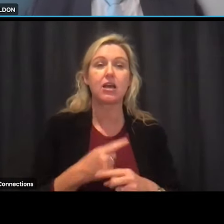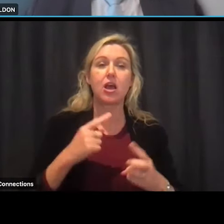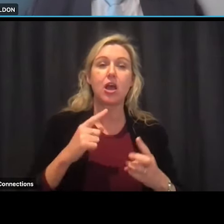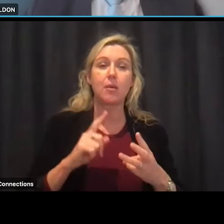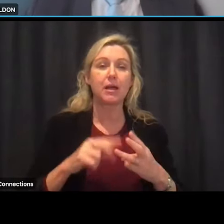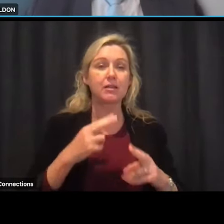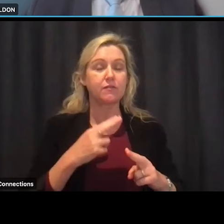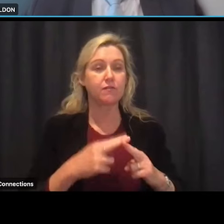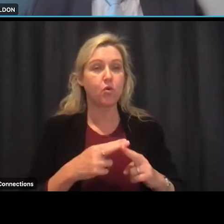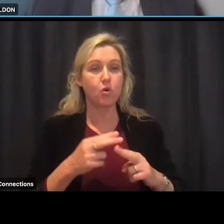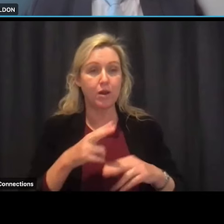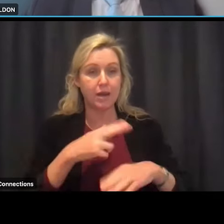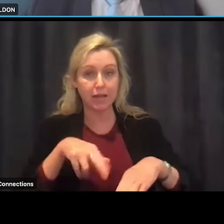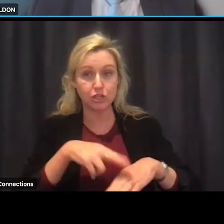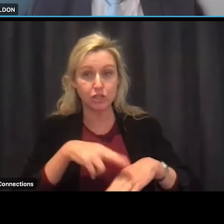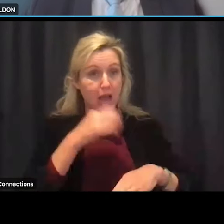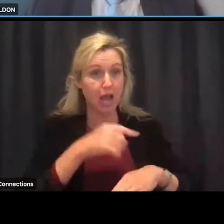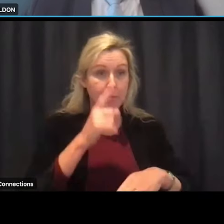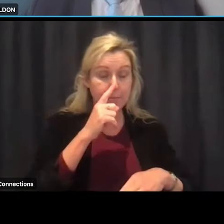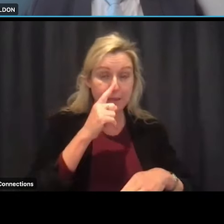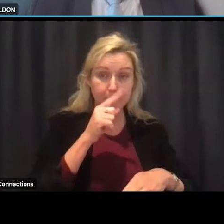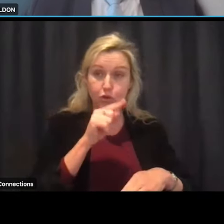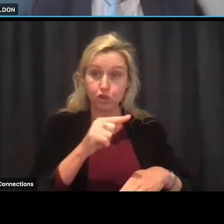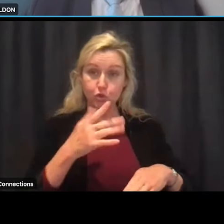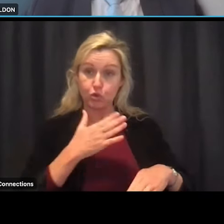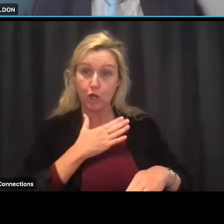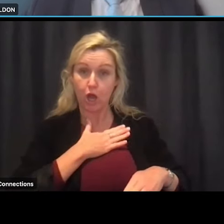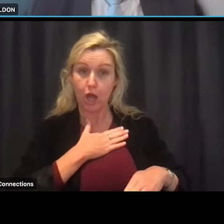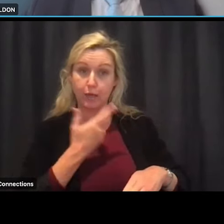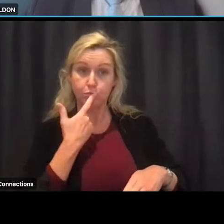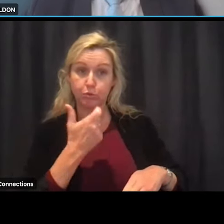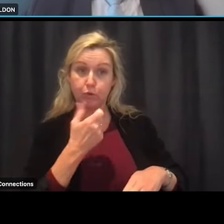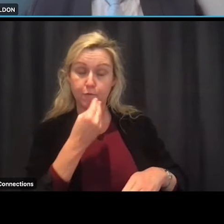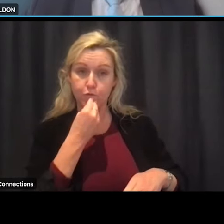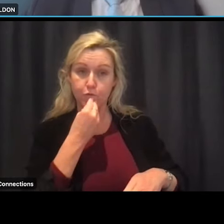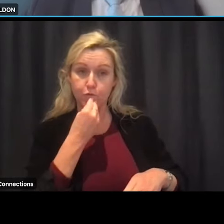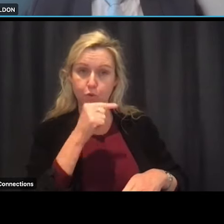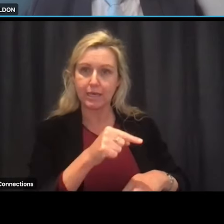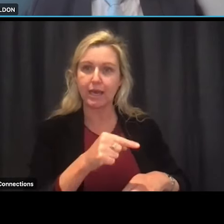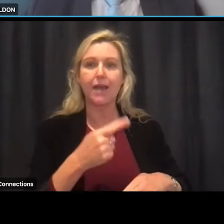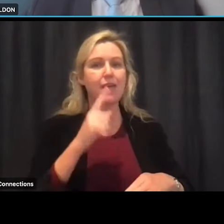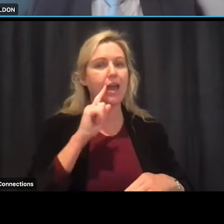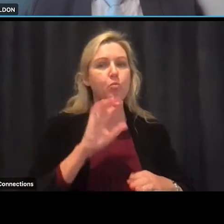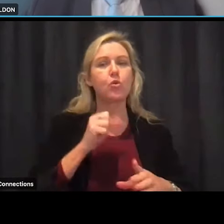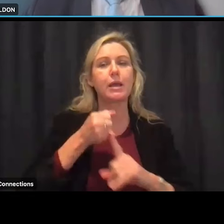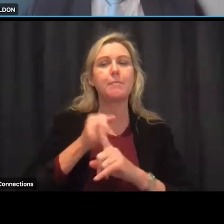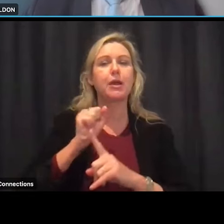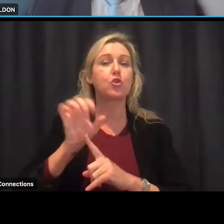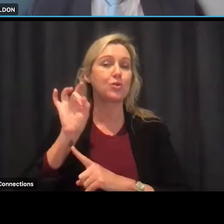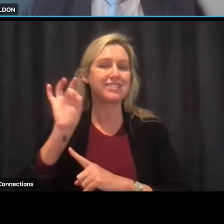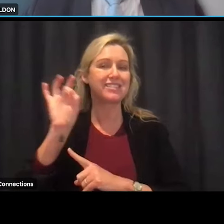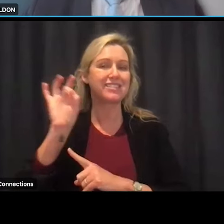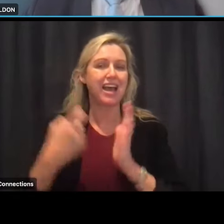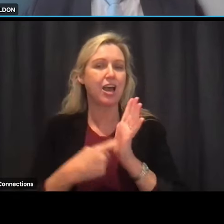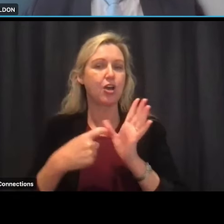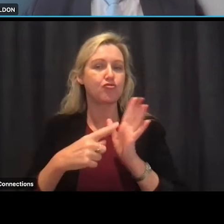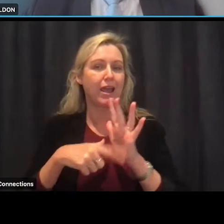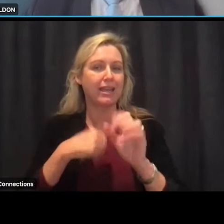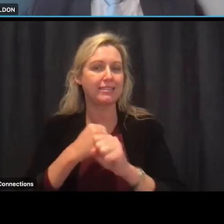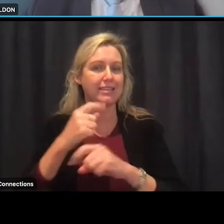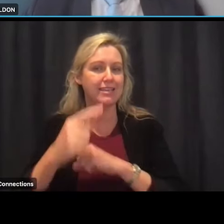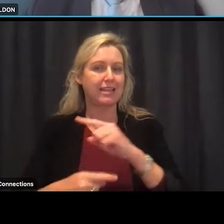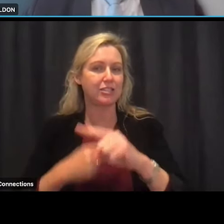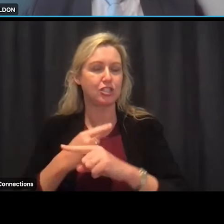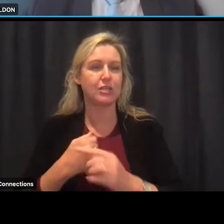of residents nationally, do you like the food here? And publish those results on the new star ratings in December 2022. And importantly, in meeting